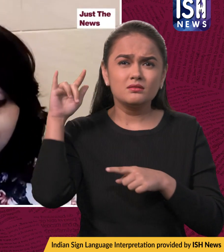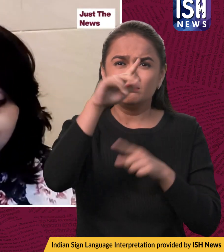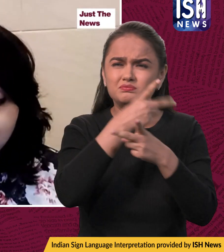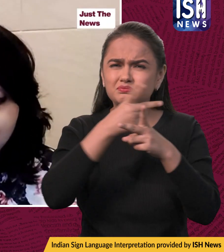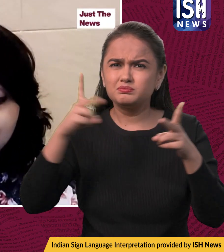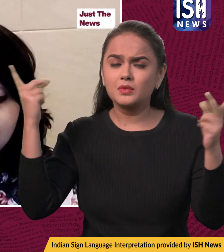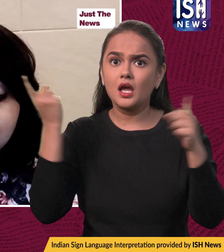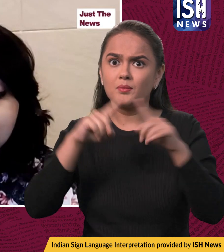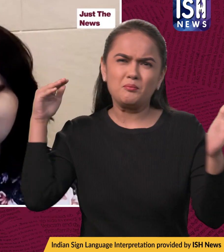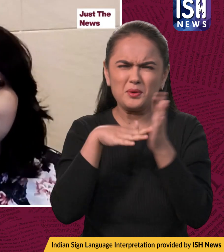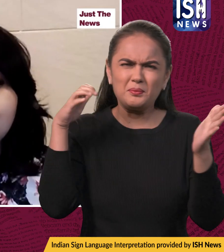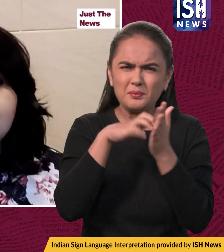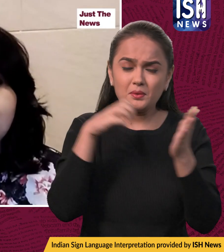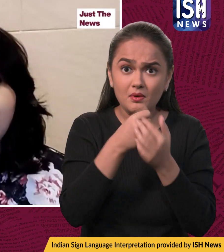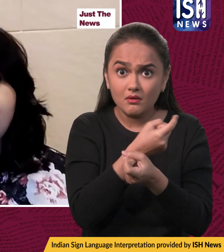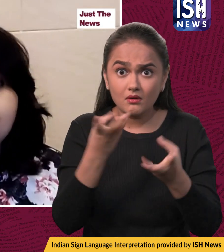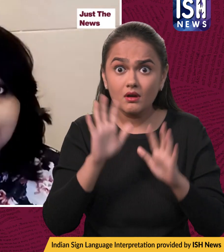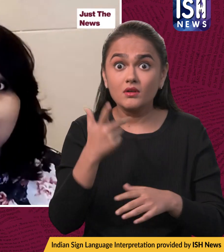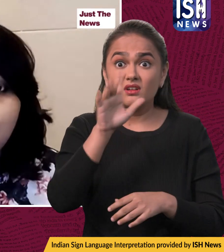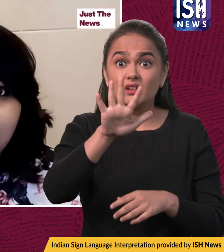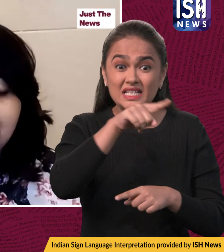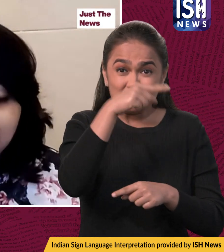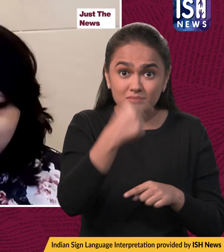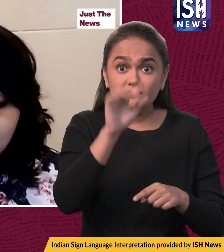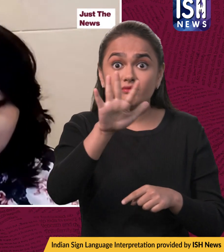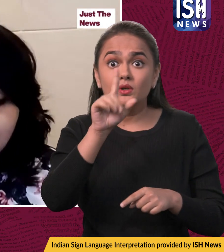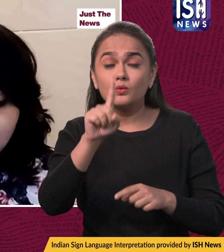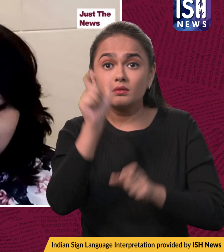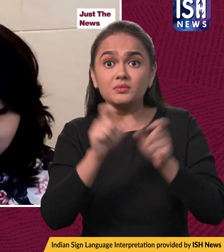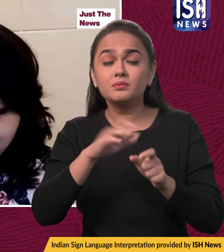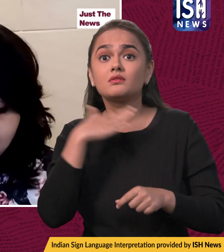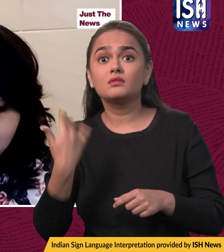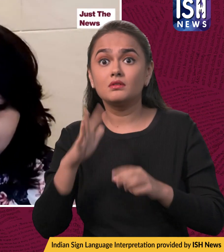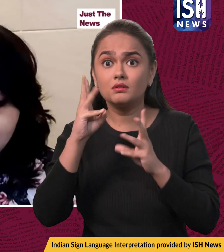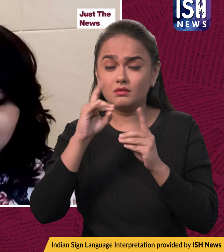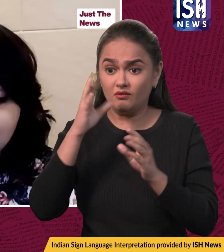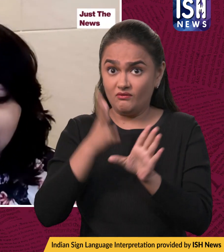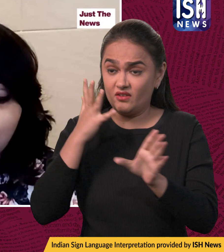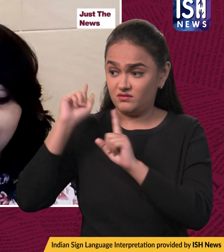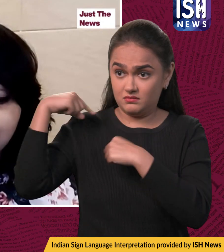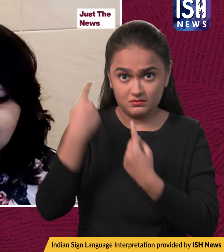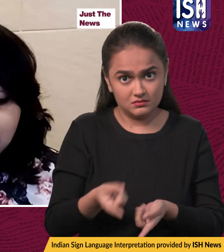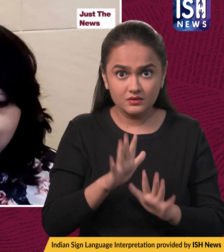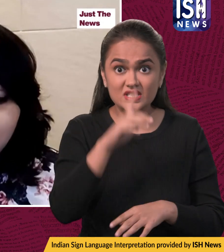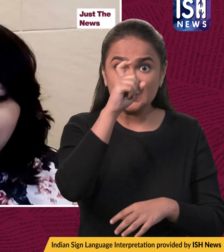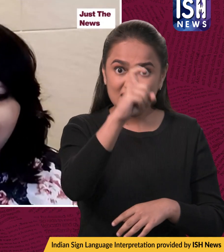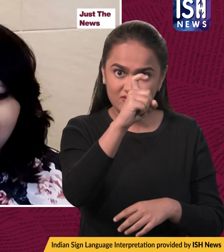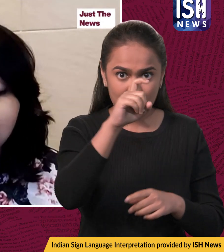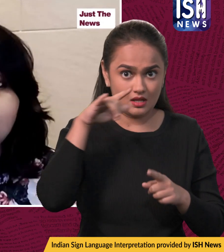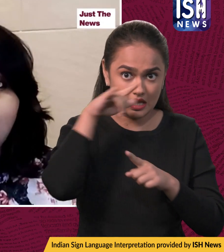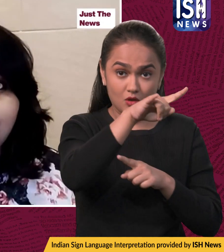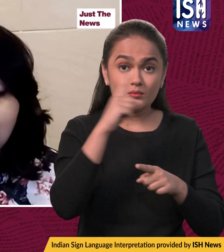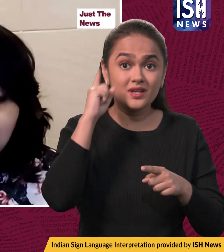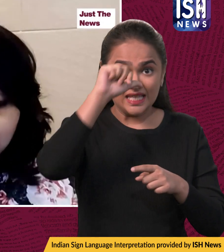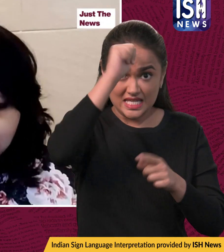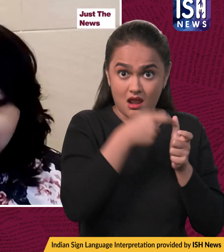chopper crashes, which resulted into the deaths of 31 people in the last 5 years. Now, 7 helicopters each from the